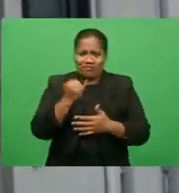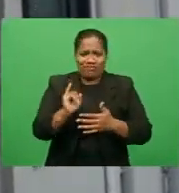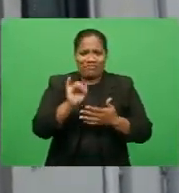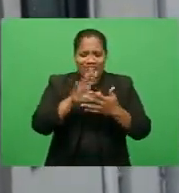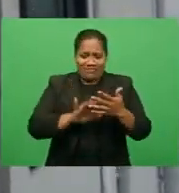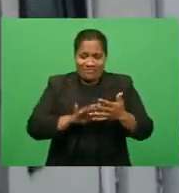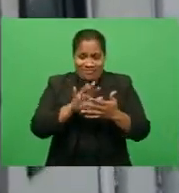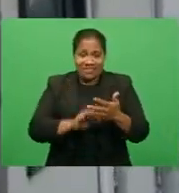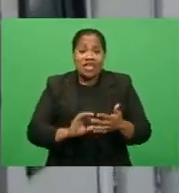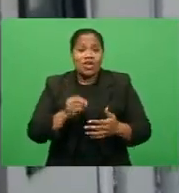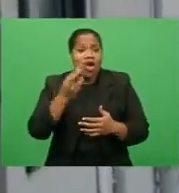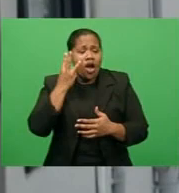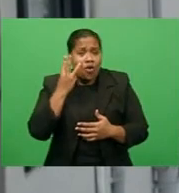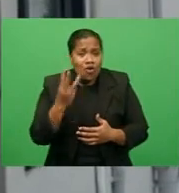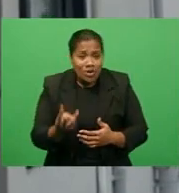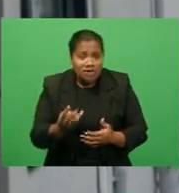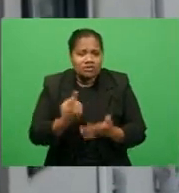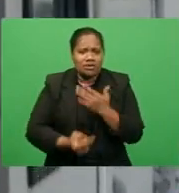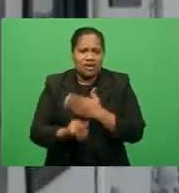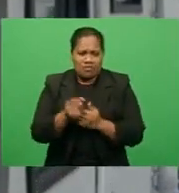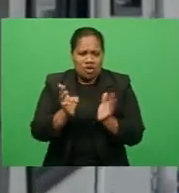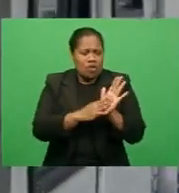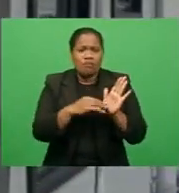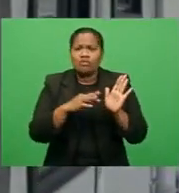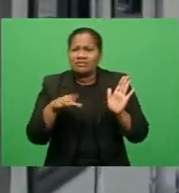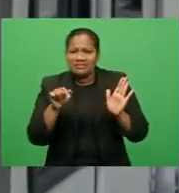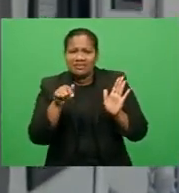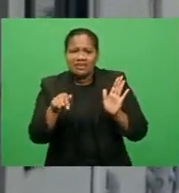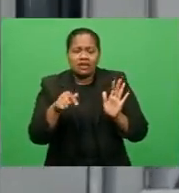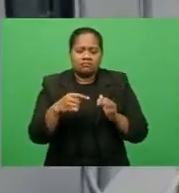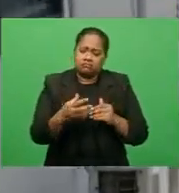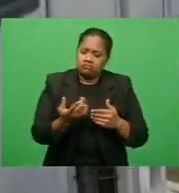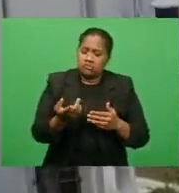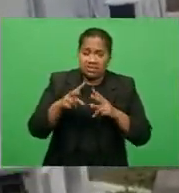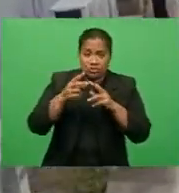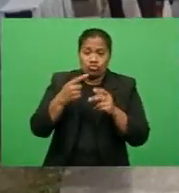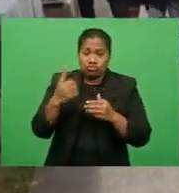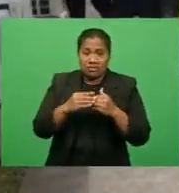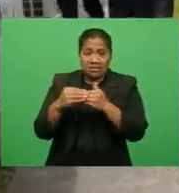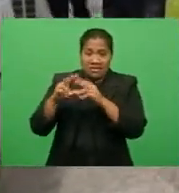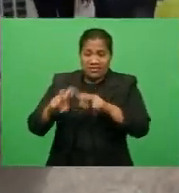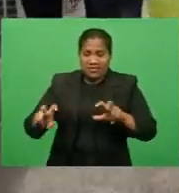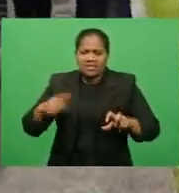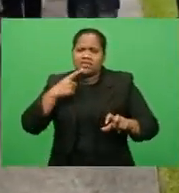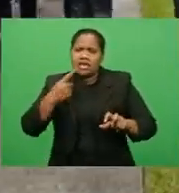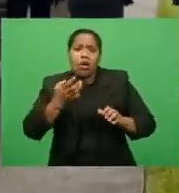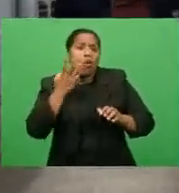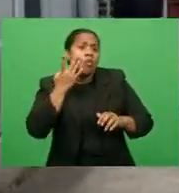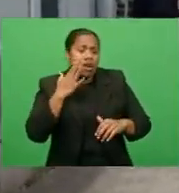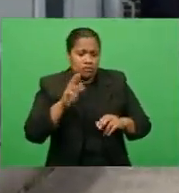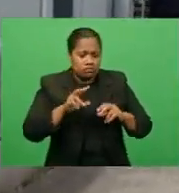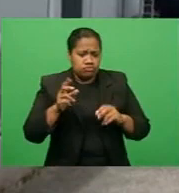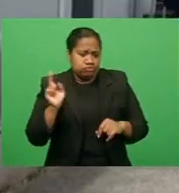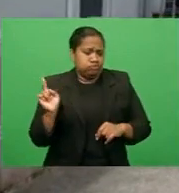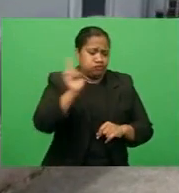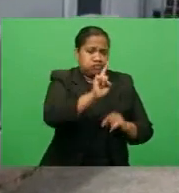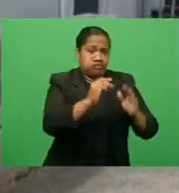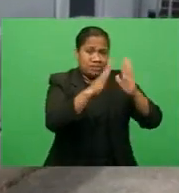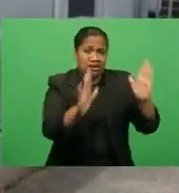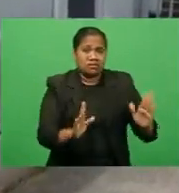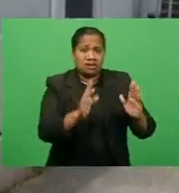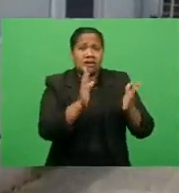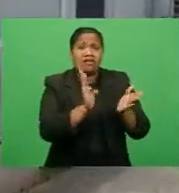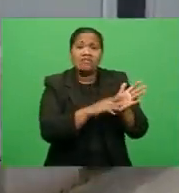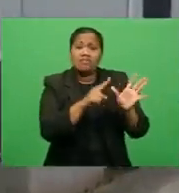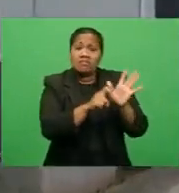prosecution witness, Moses Matane-Singa, who led the investigation, said during that search at Mara's residence, they asked for the